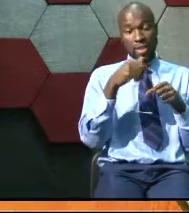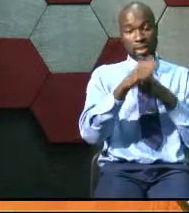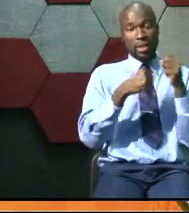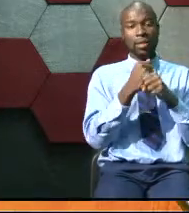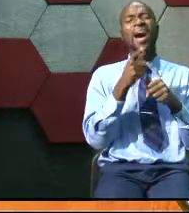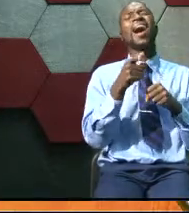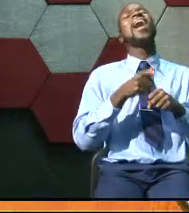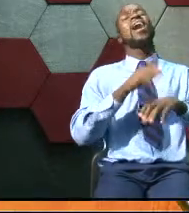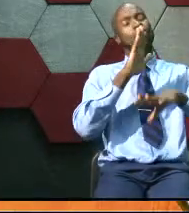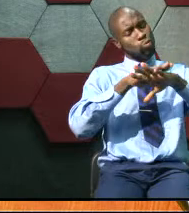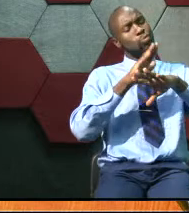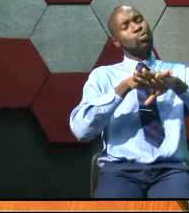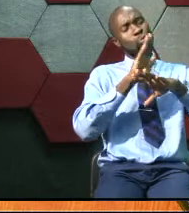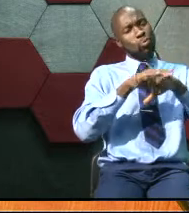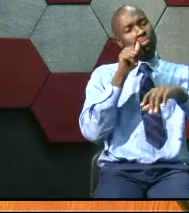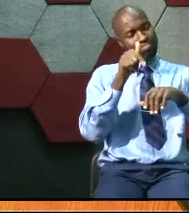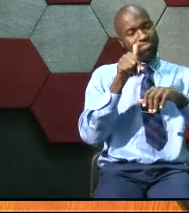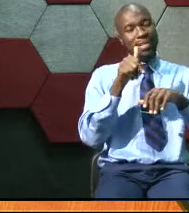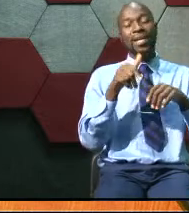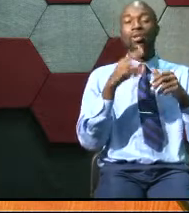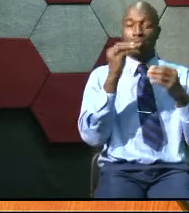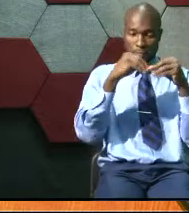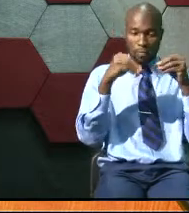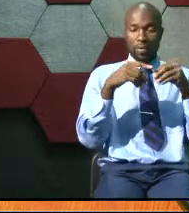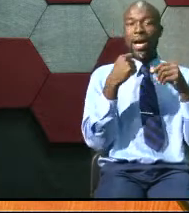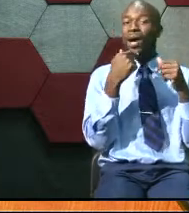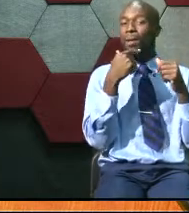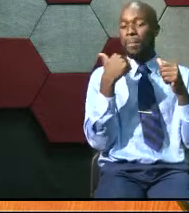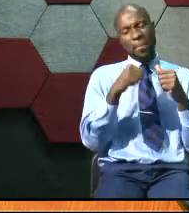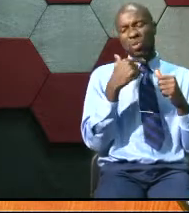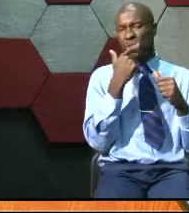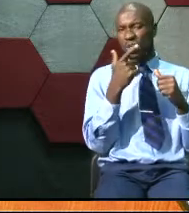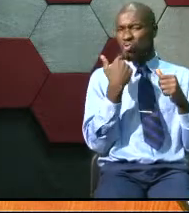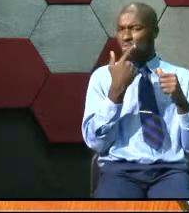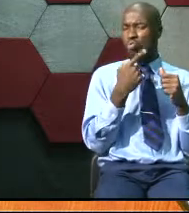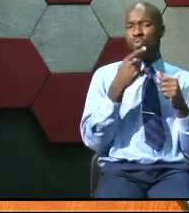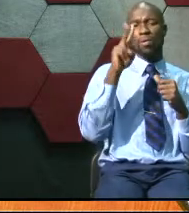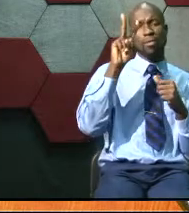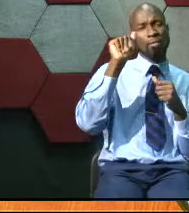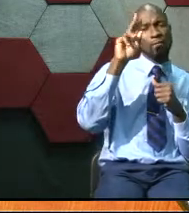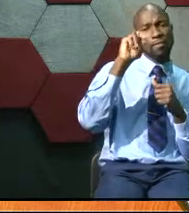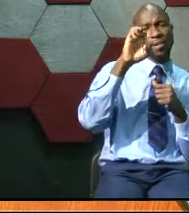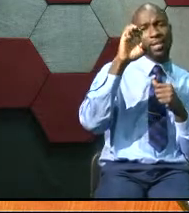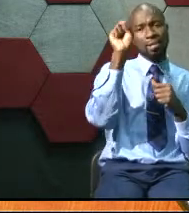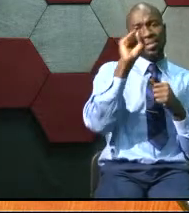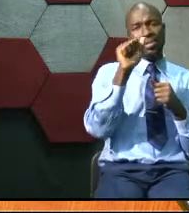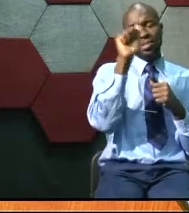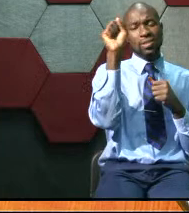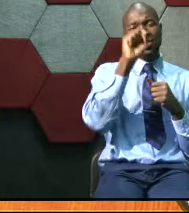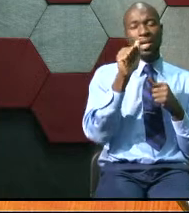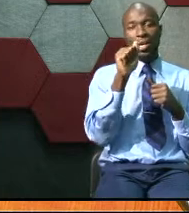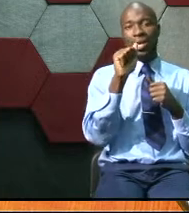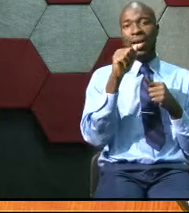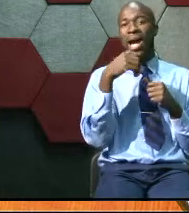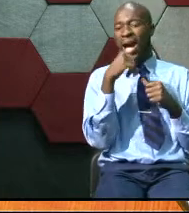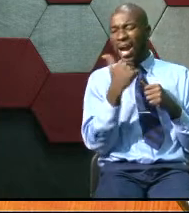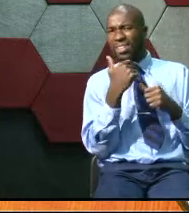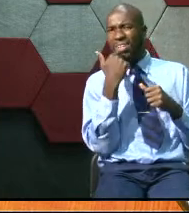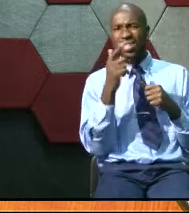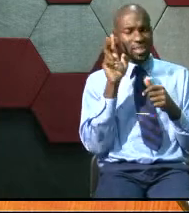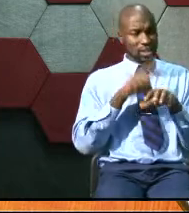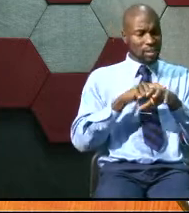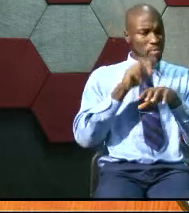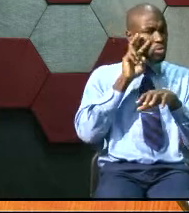brilliant, guys. Vote. I realized I didn't say who Vanessa is. Sometimes you just assume when somebody's in spotlights and billboards and TV appearances